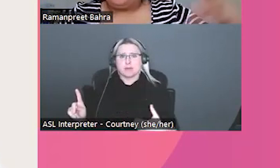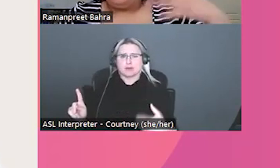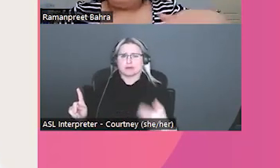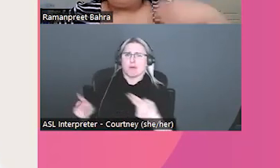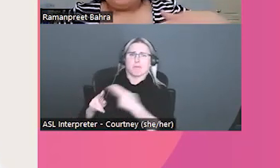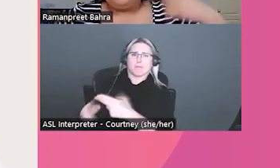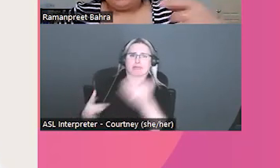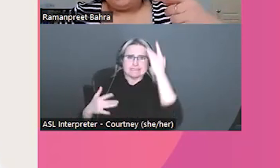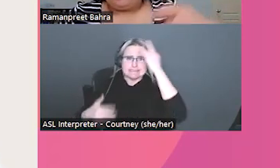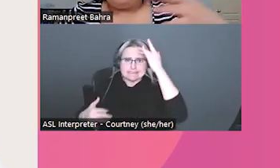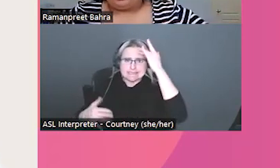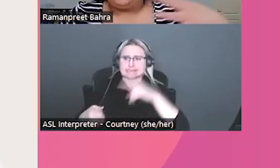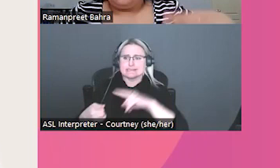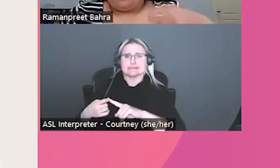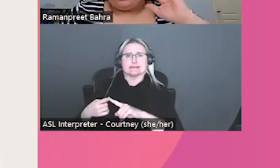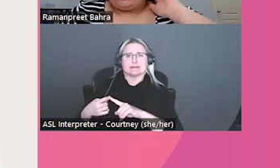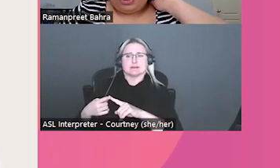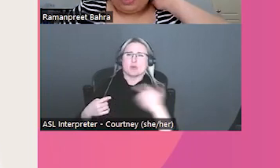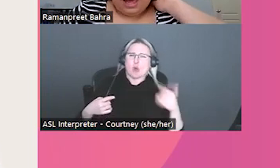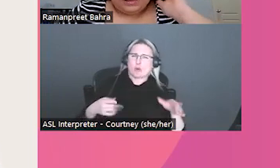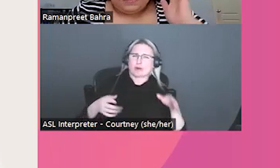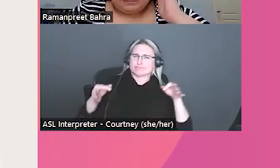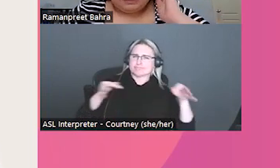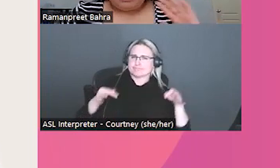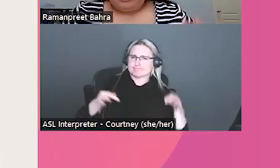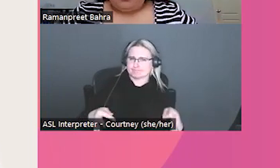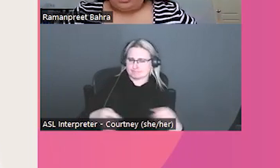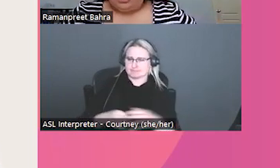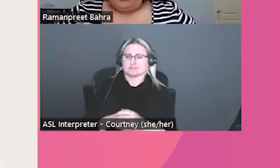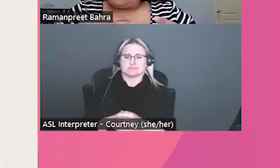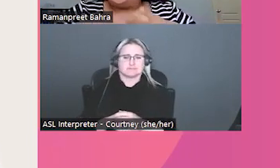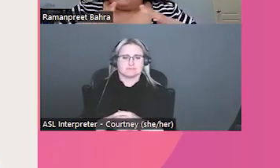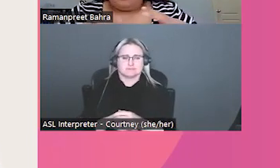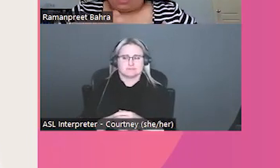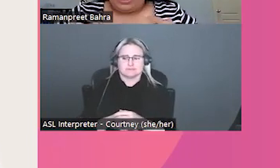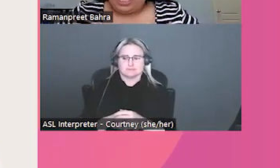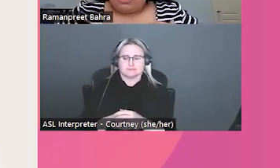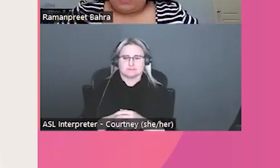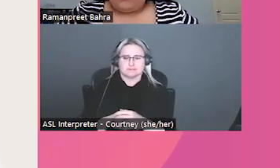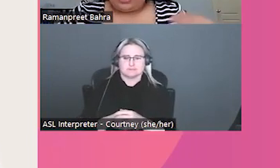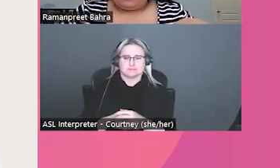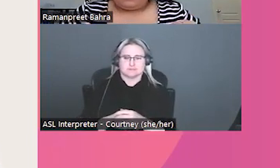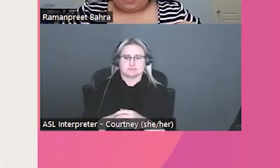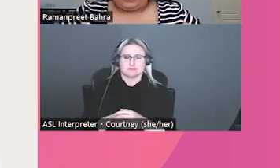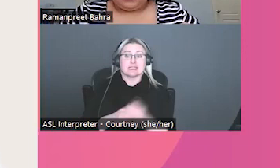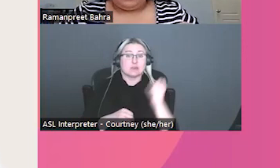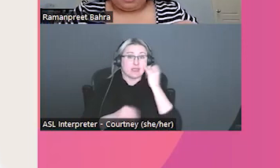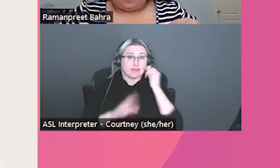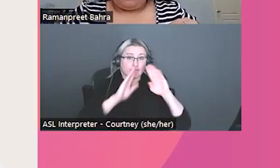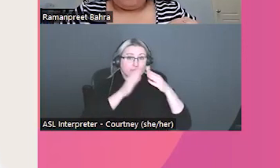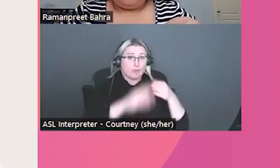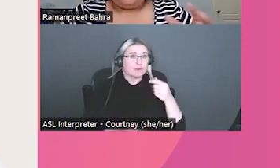like we've already been kind of touching upon through these slides. So under this binary of thinness and